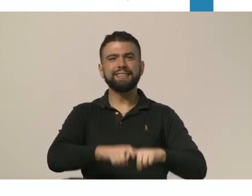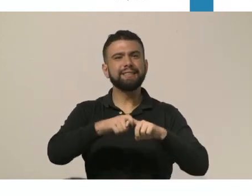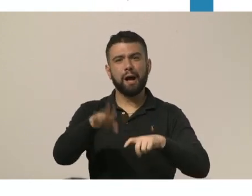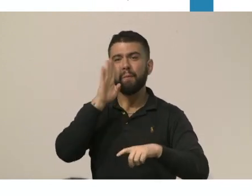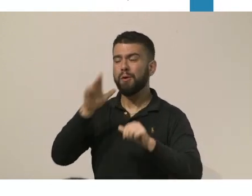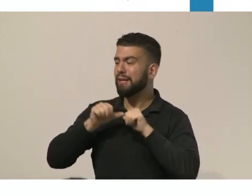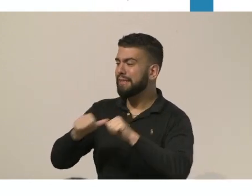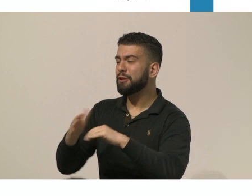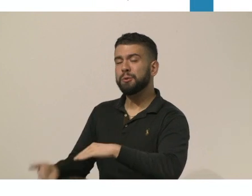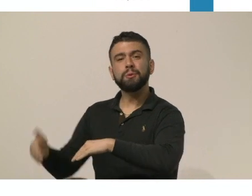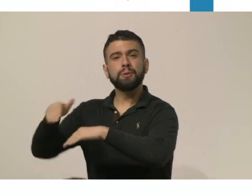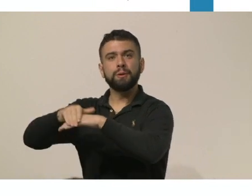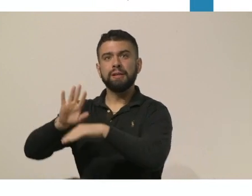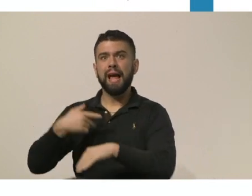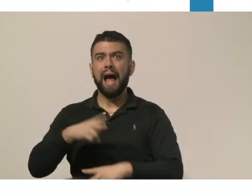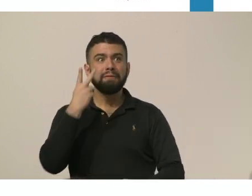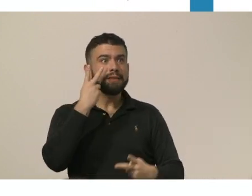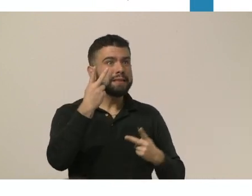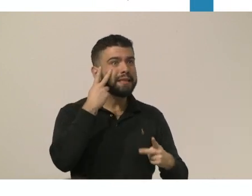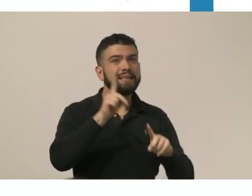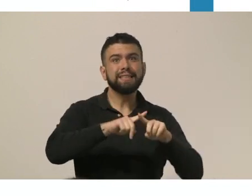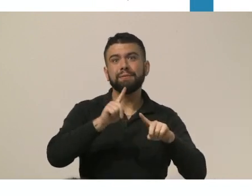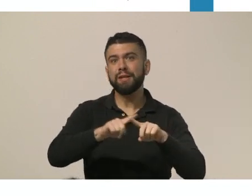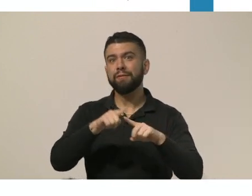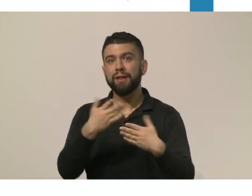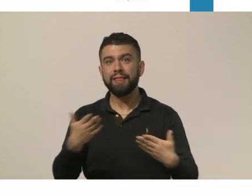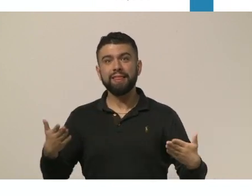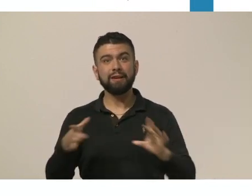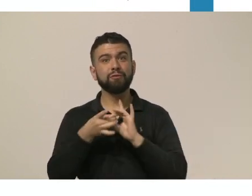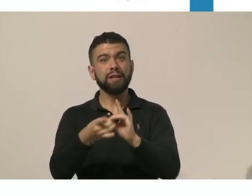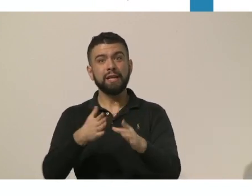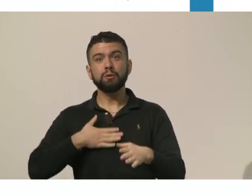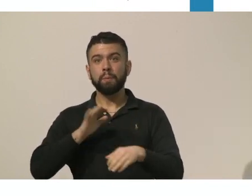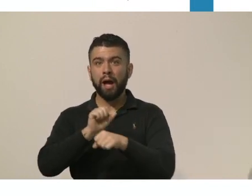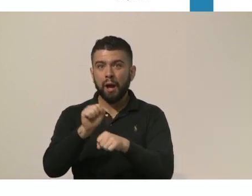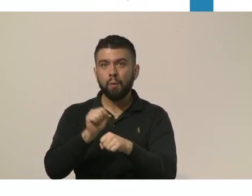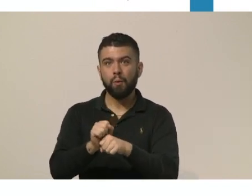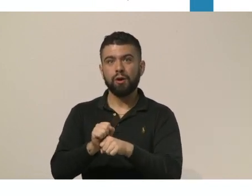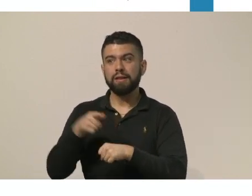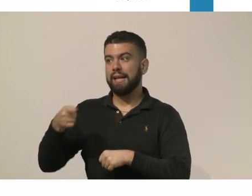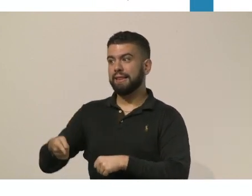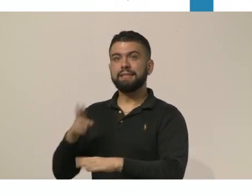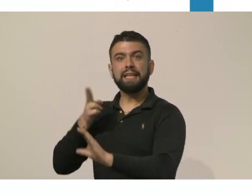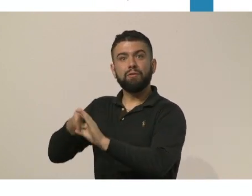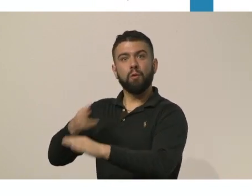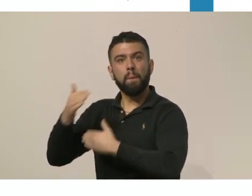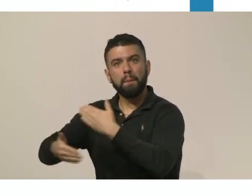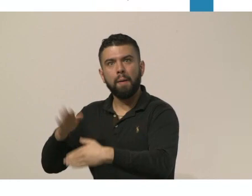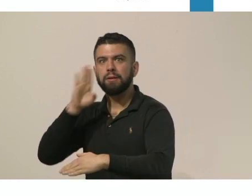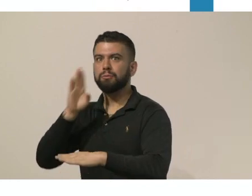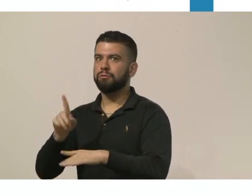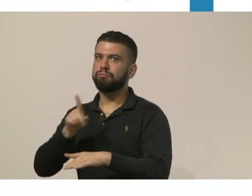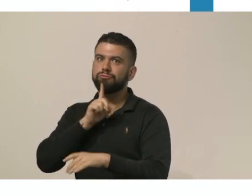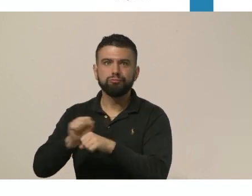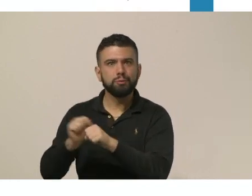that I've seen in my work here that make me really optimistic that we can start to drive enrollment and in the years to come.